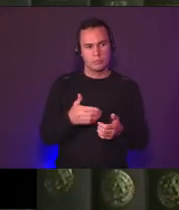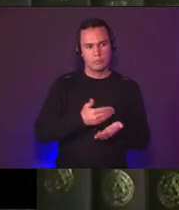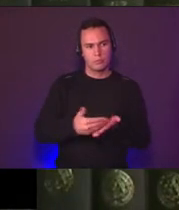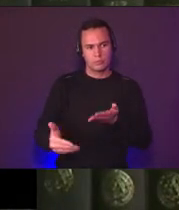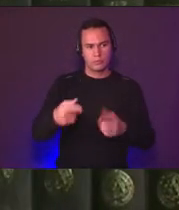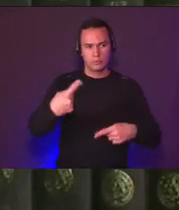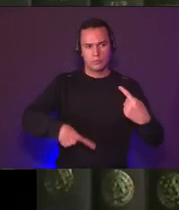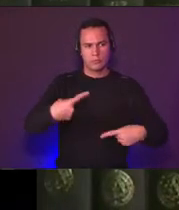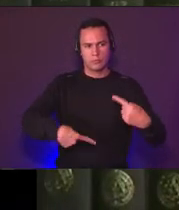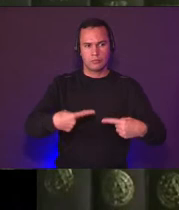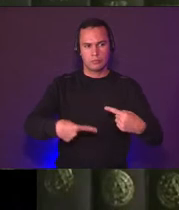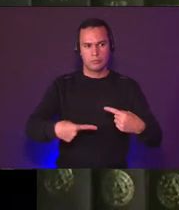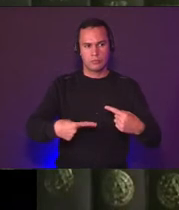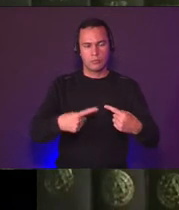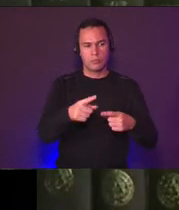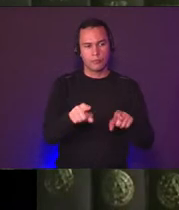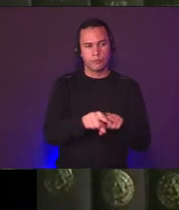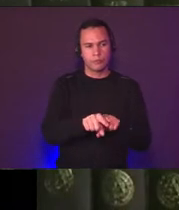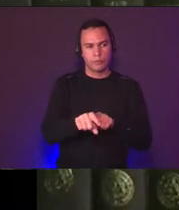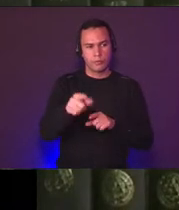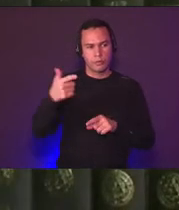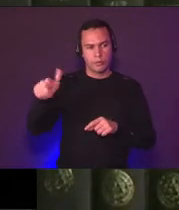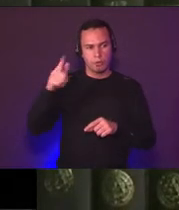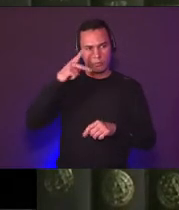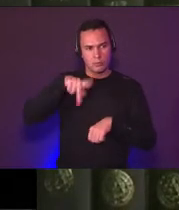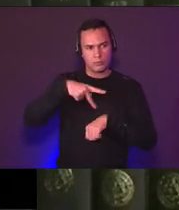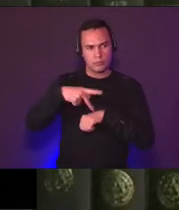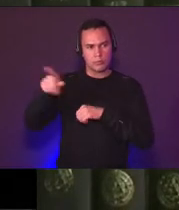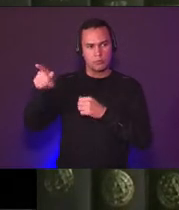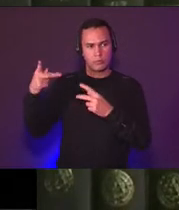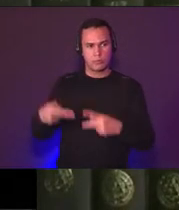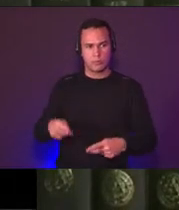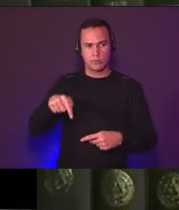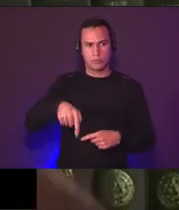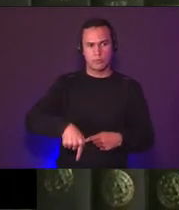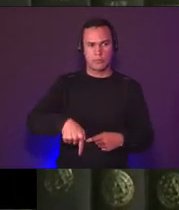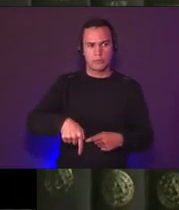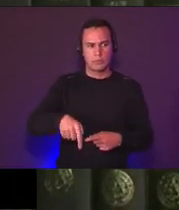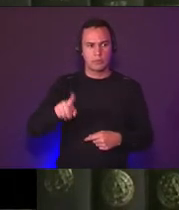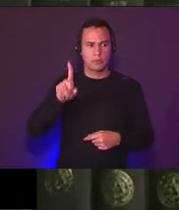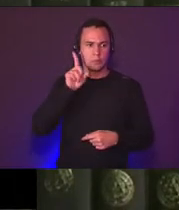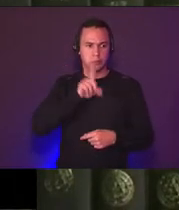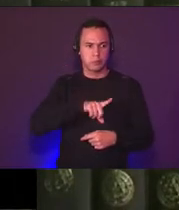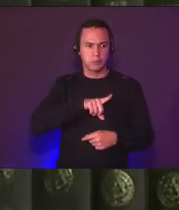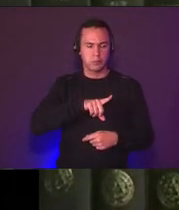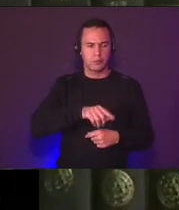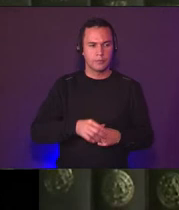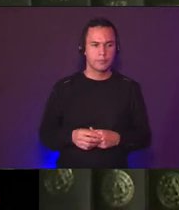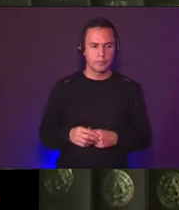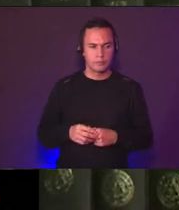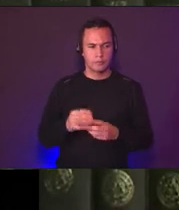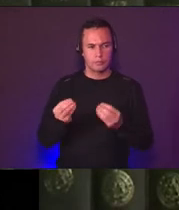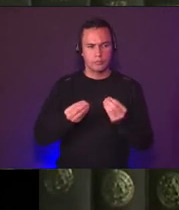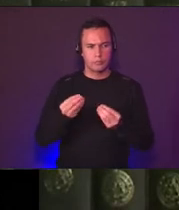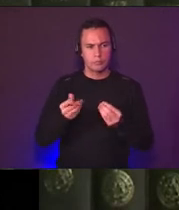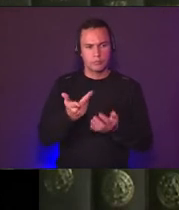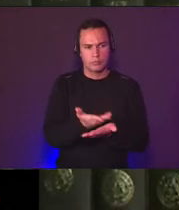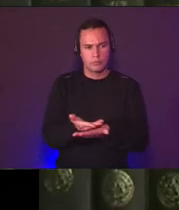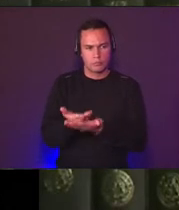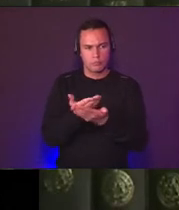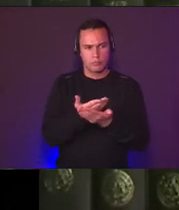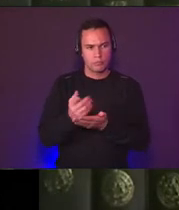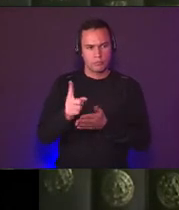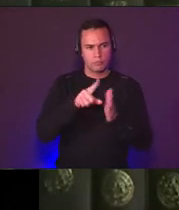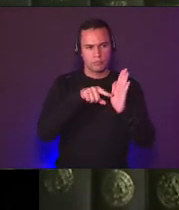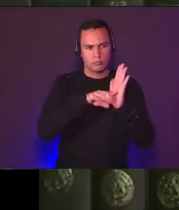immigrants. And the other one was called the riffraff theory, that the rioters are at the very bottom of the social scale. And they're the most desperate